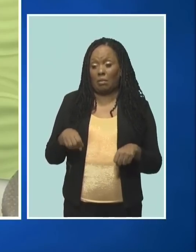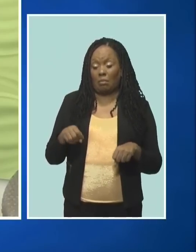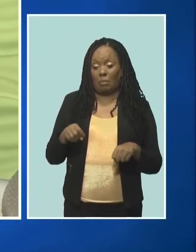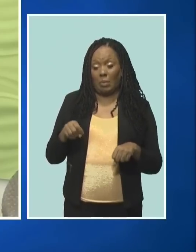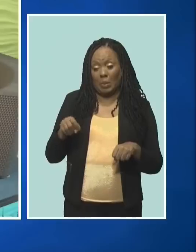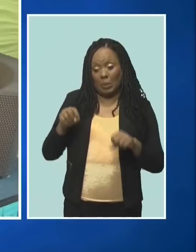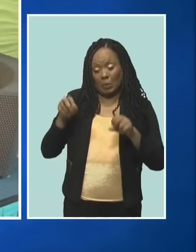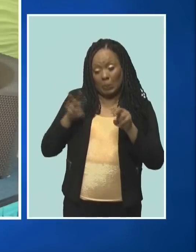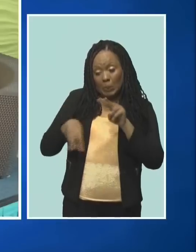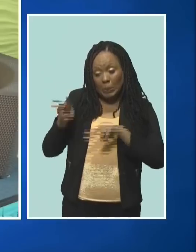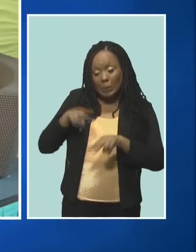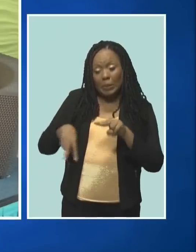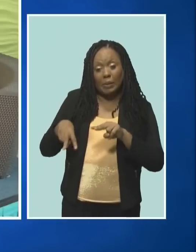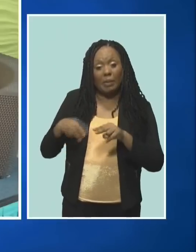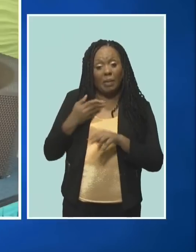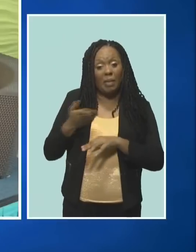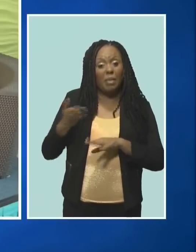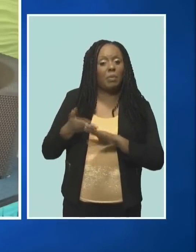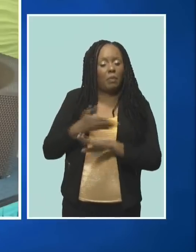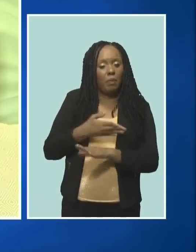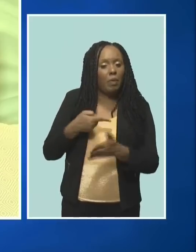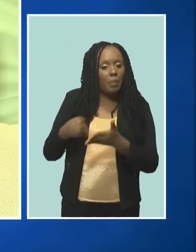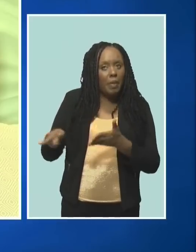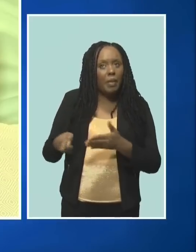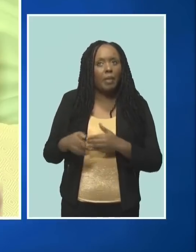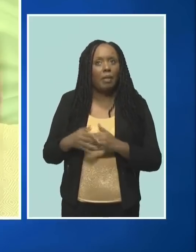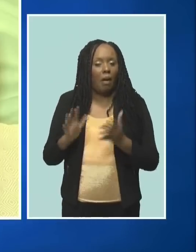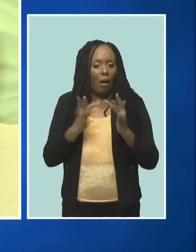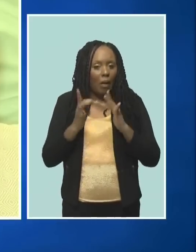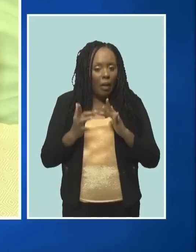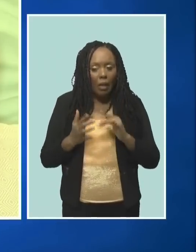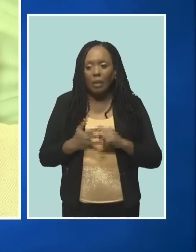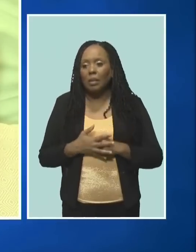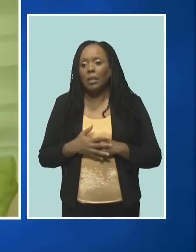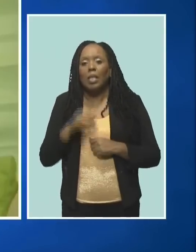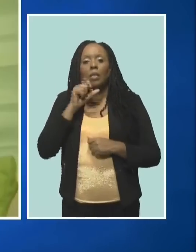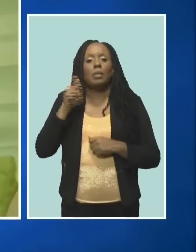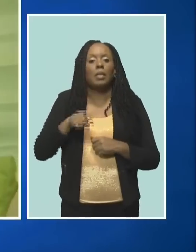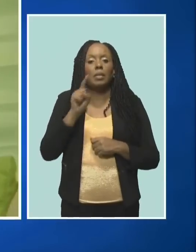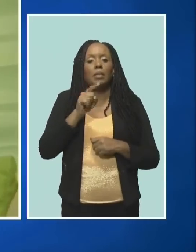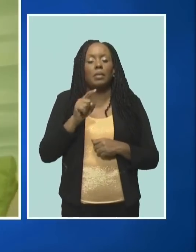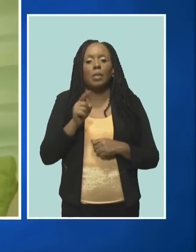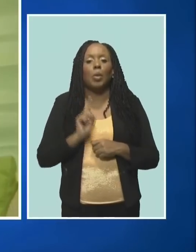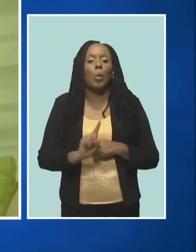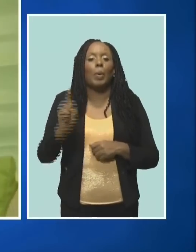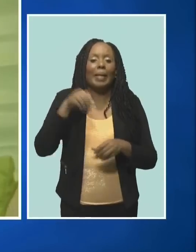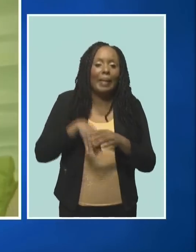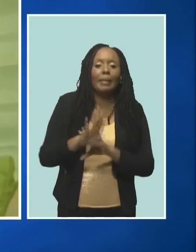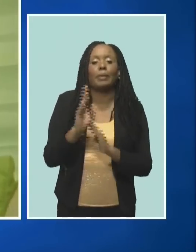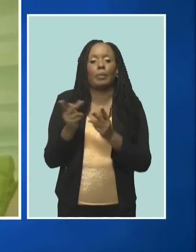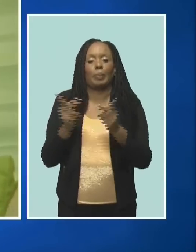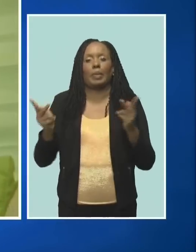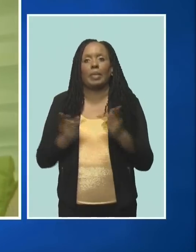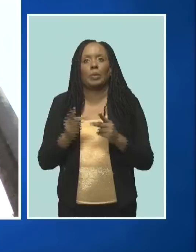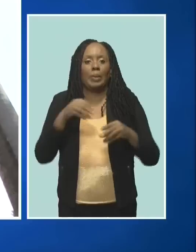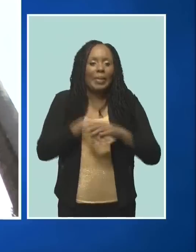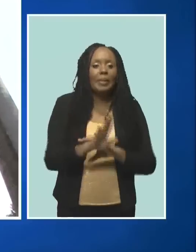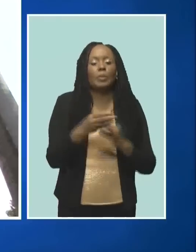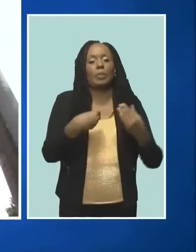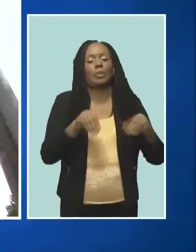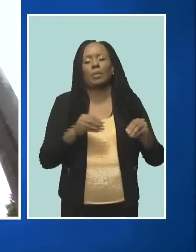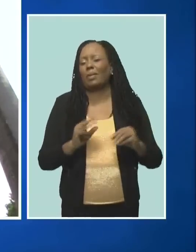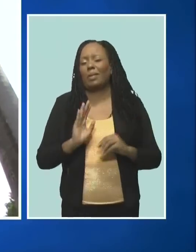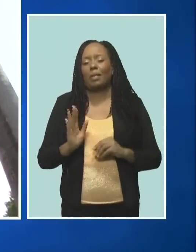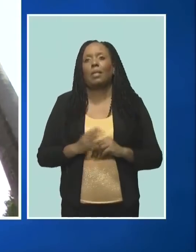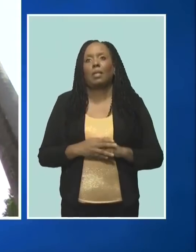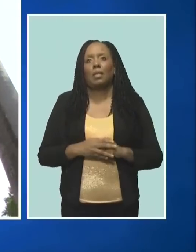them. Regional Director, Swift Caribbean Markets, Keith Waldo, told the meeting digital transformation is the integration of technology